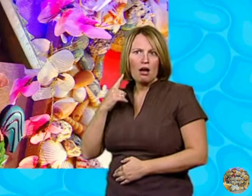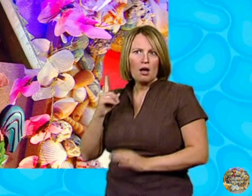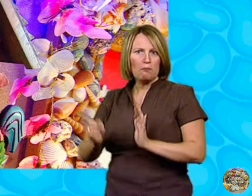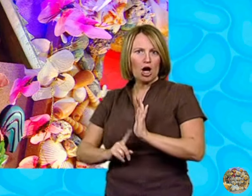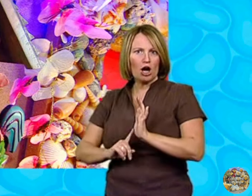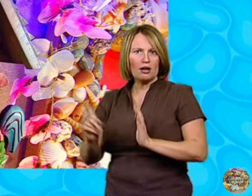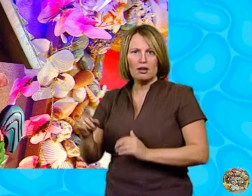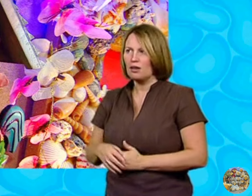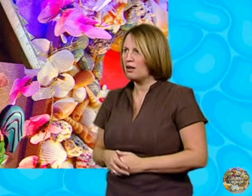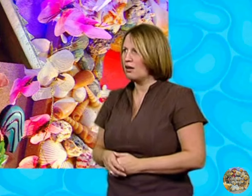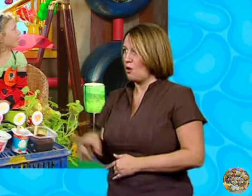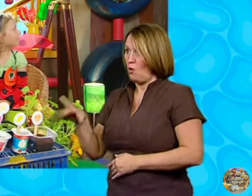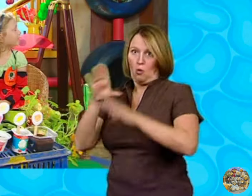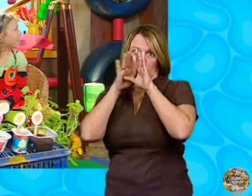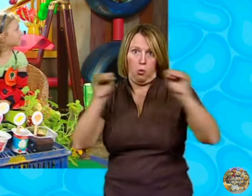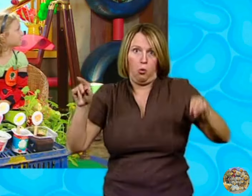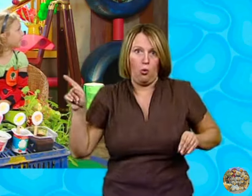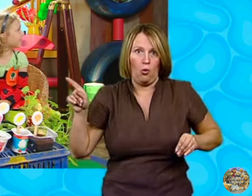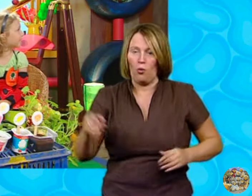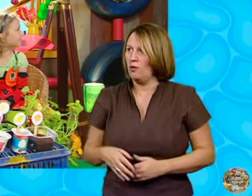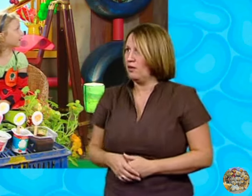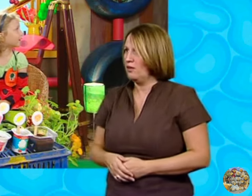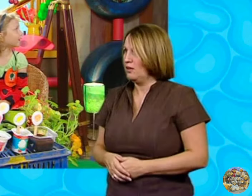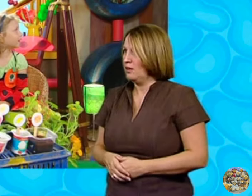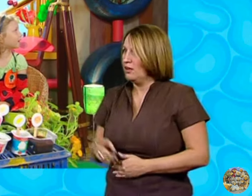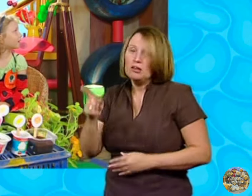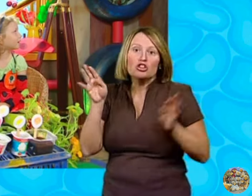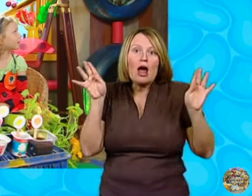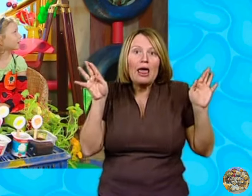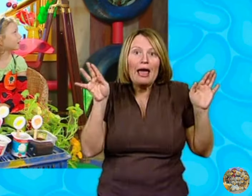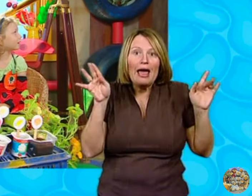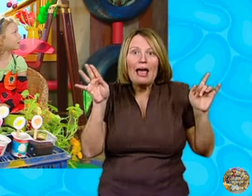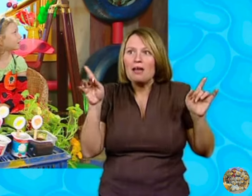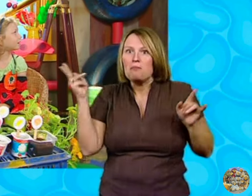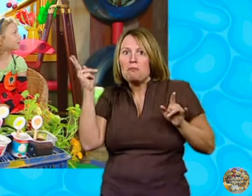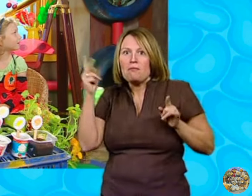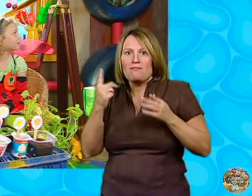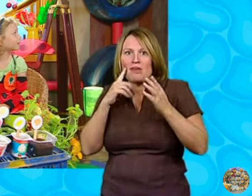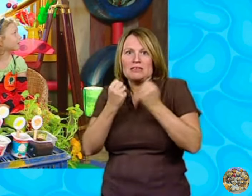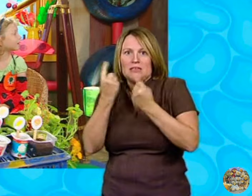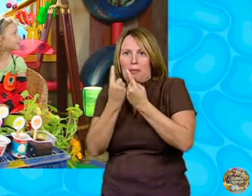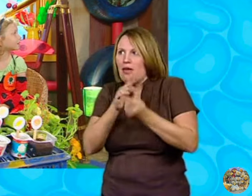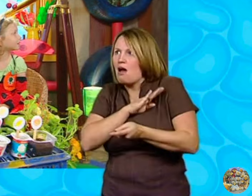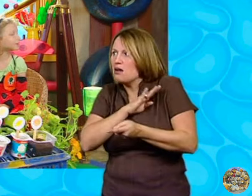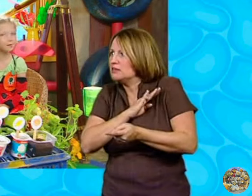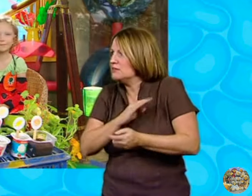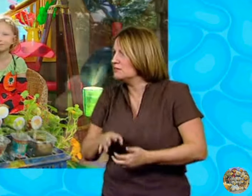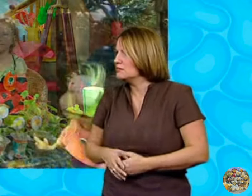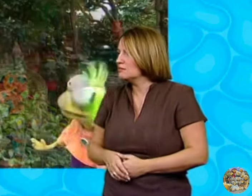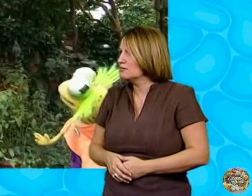Special report, special report. Yes, Jelly. Oh, she and Bill must have found something else in the